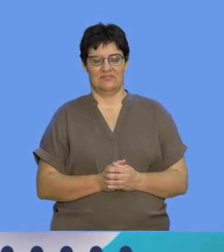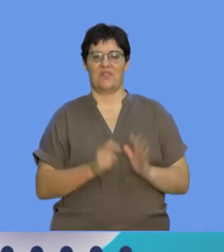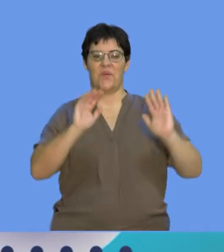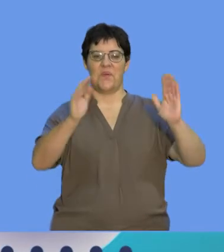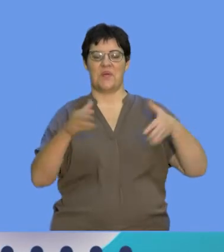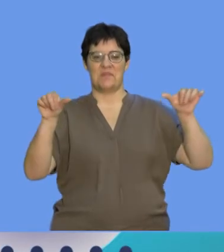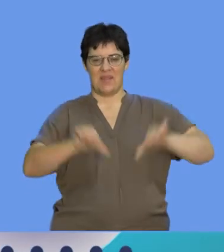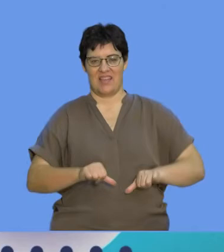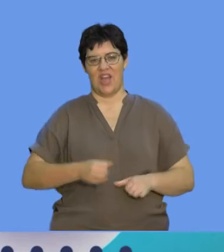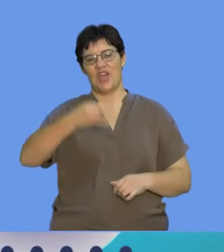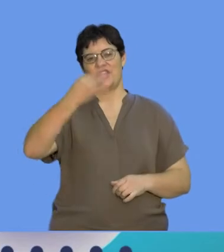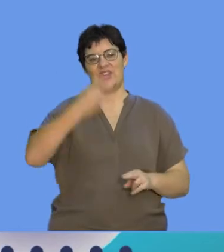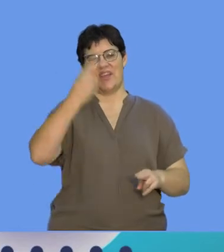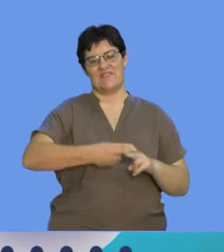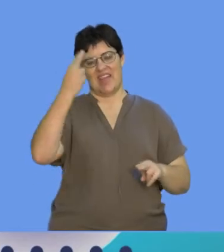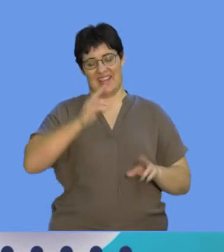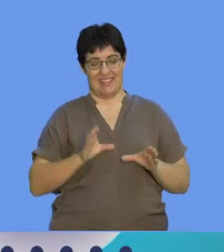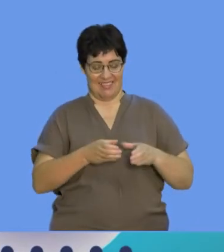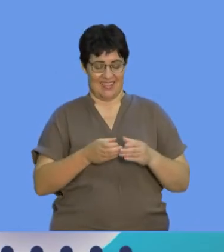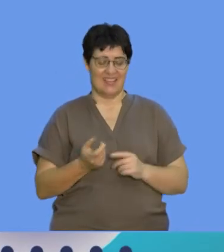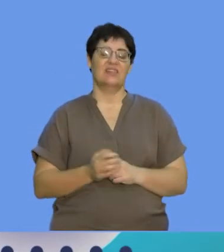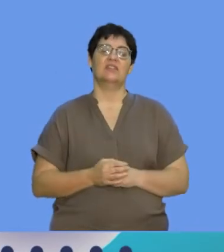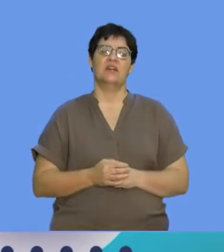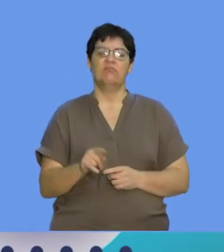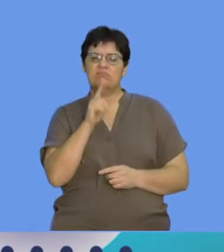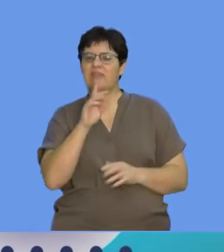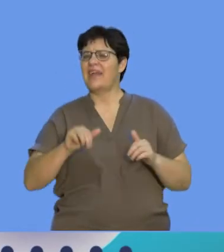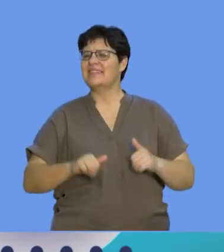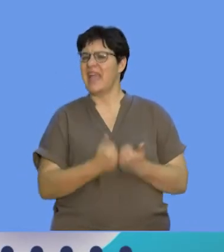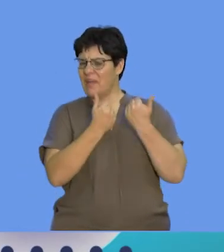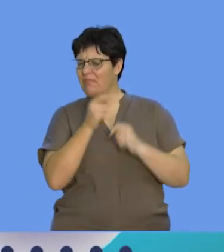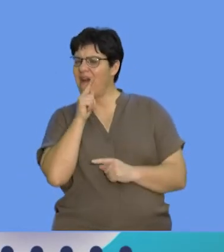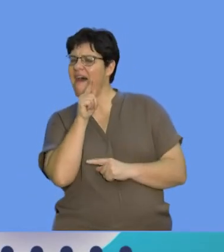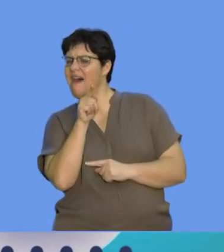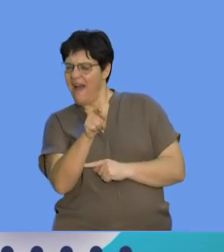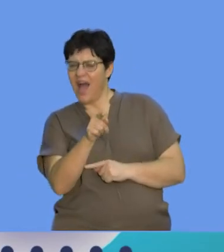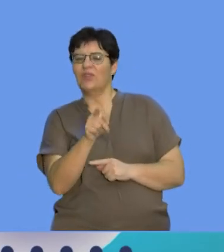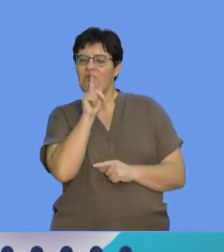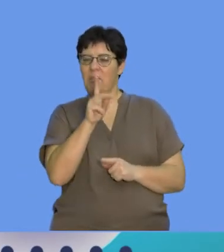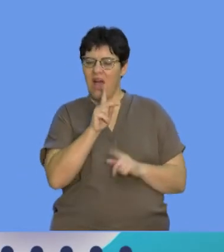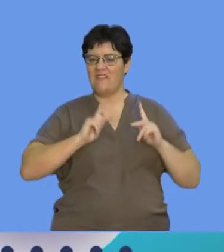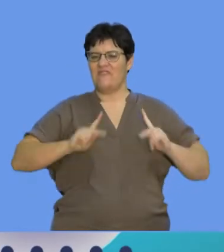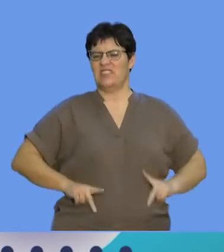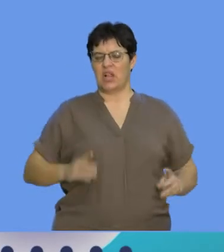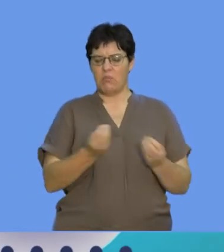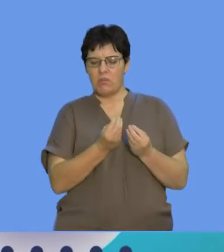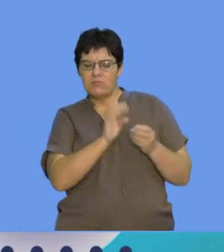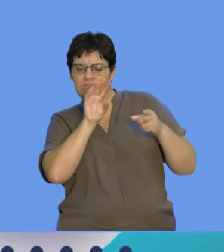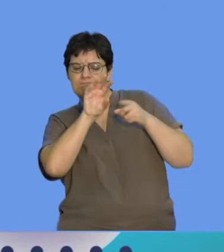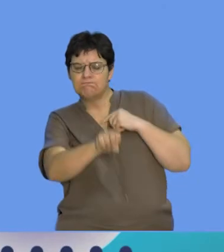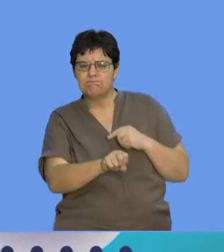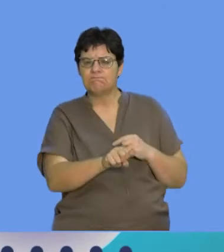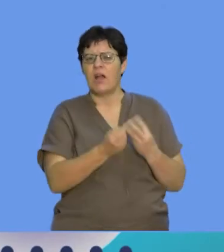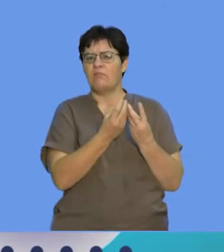Welcome back to our third and final segment. We're still looking into the game that matters in terms of the physical properties. So up to now, we've managed